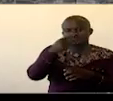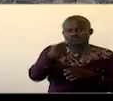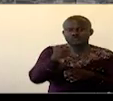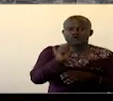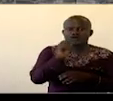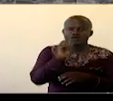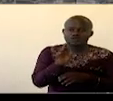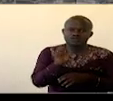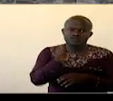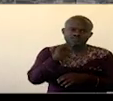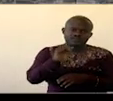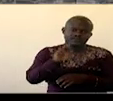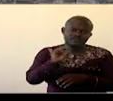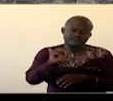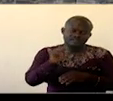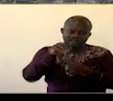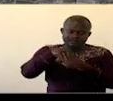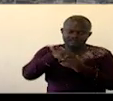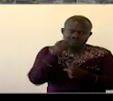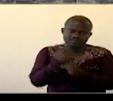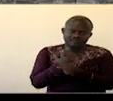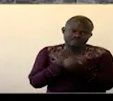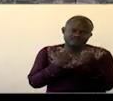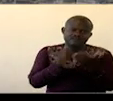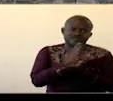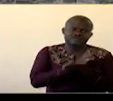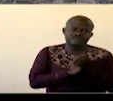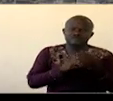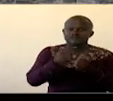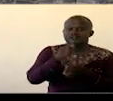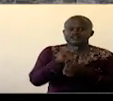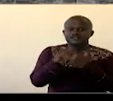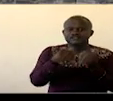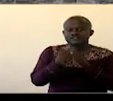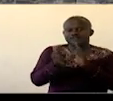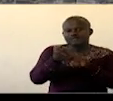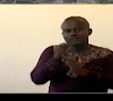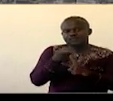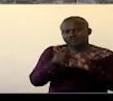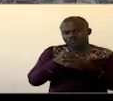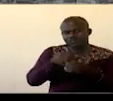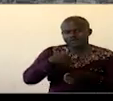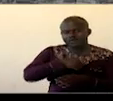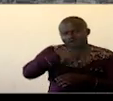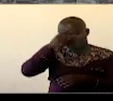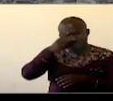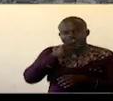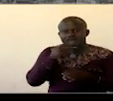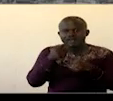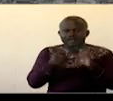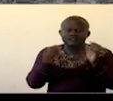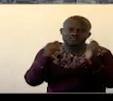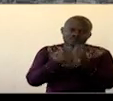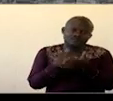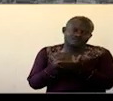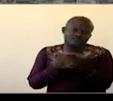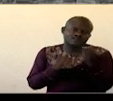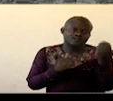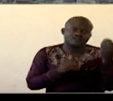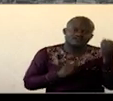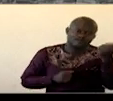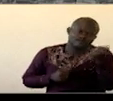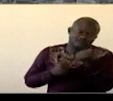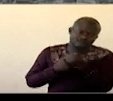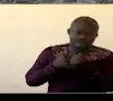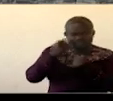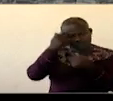offspring. During reproduction, there are some genes we get from our parents, and those genes are